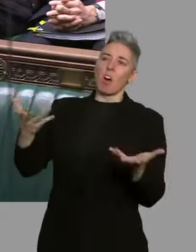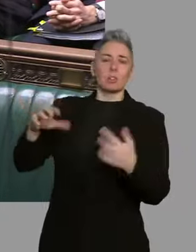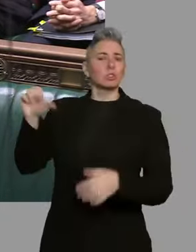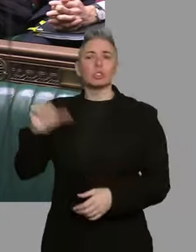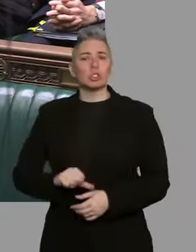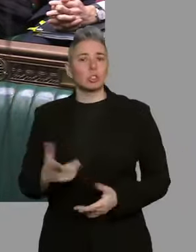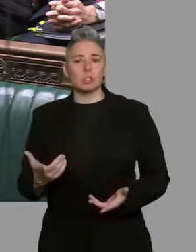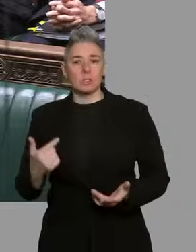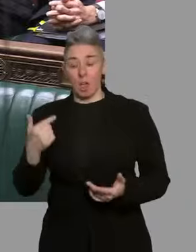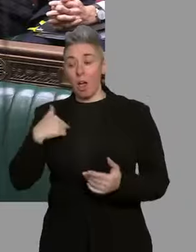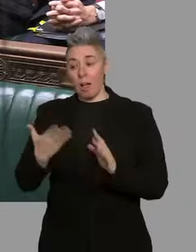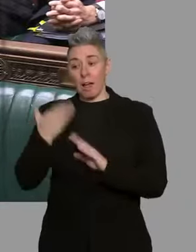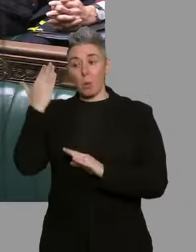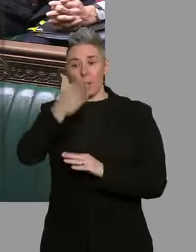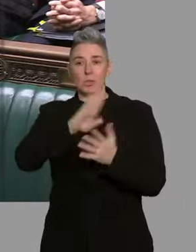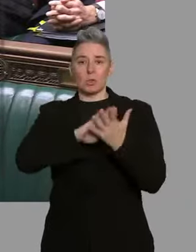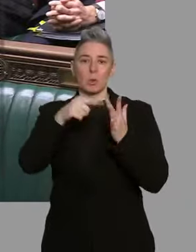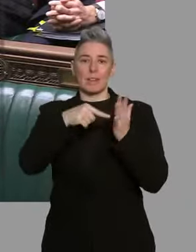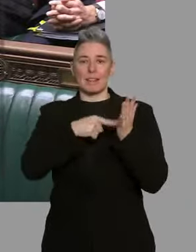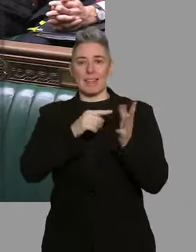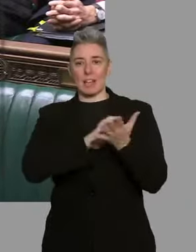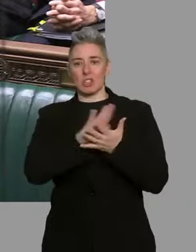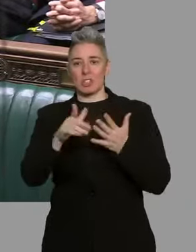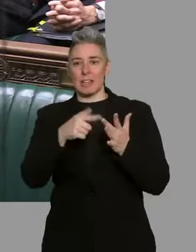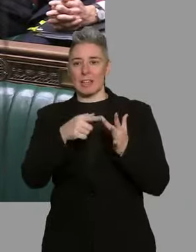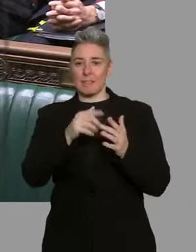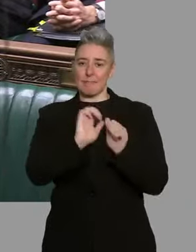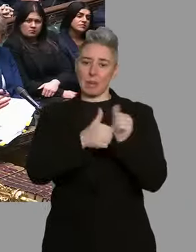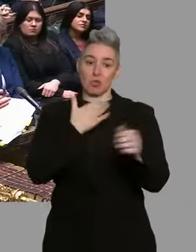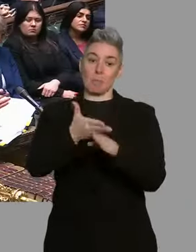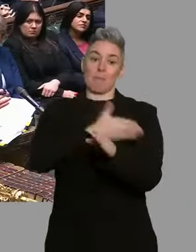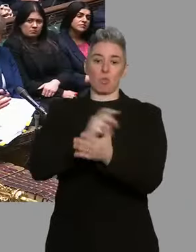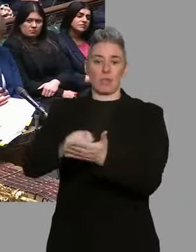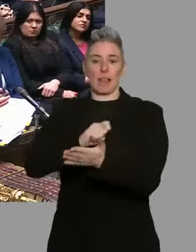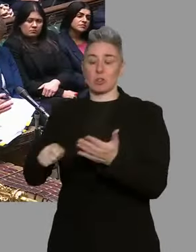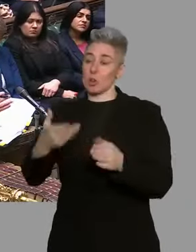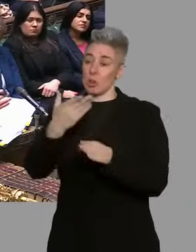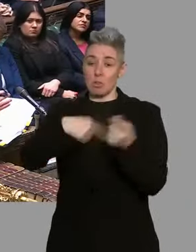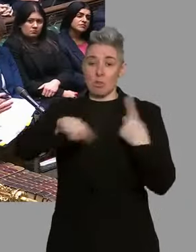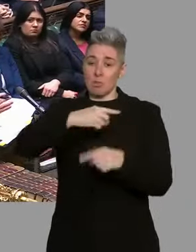were extremely anxious about the situation because they feared